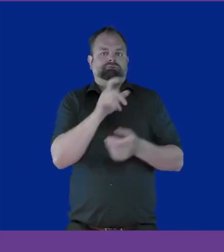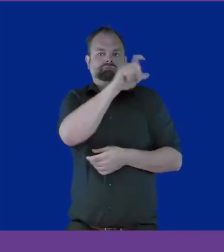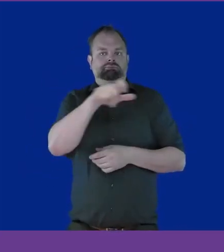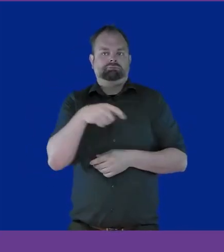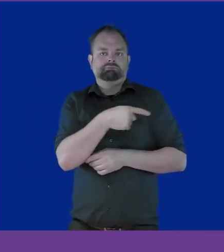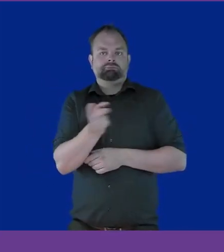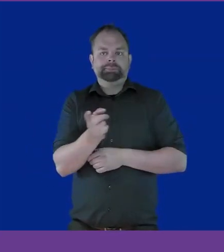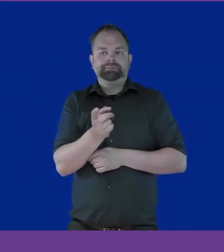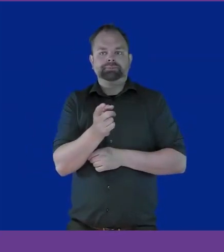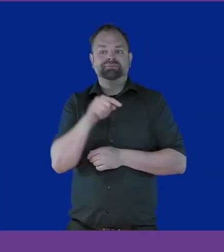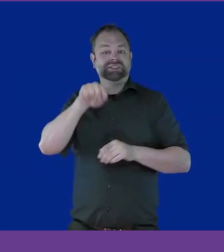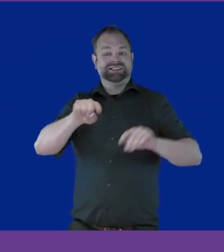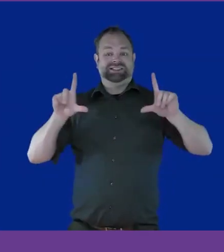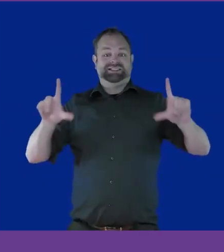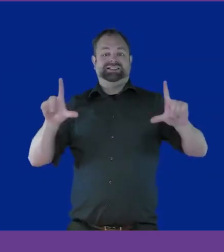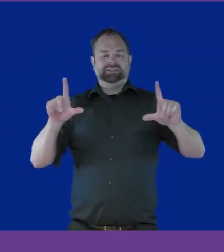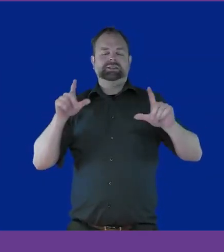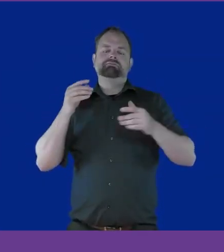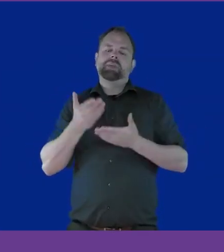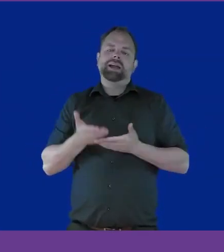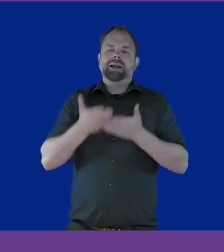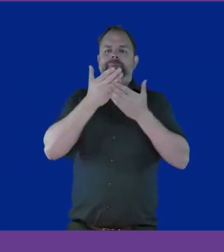accounts. This has